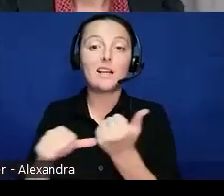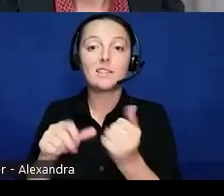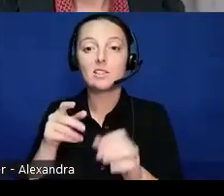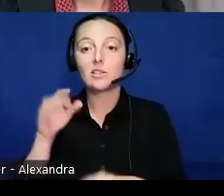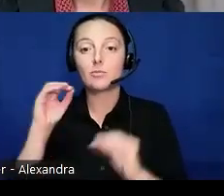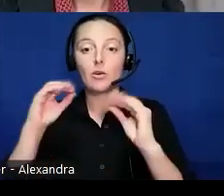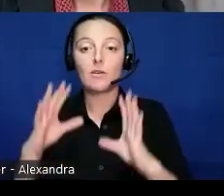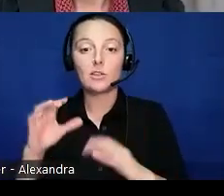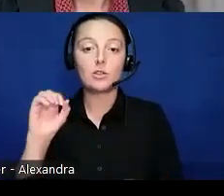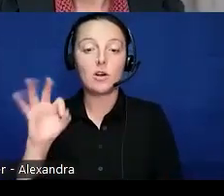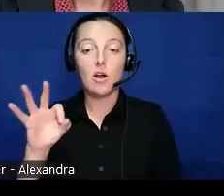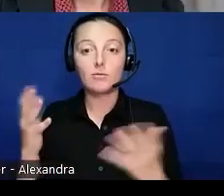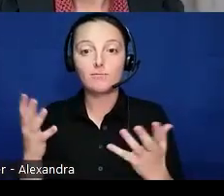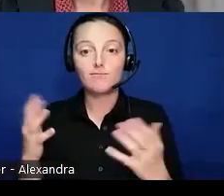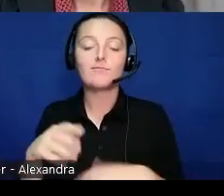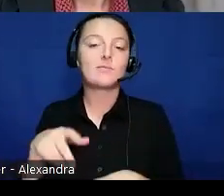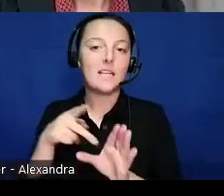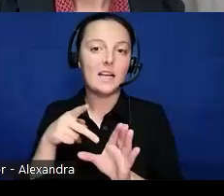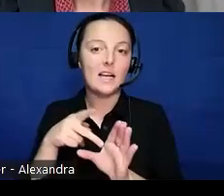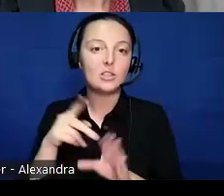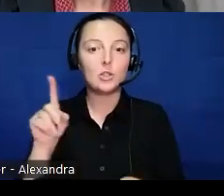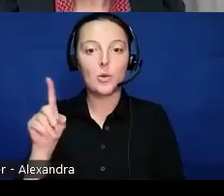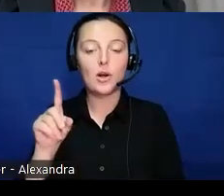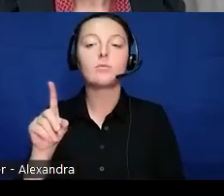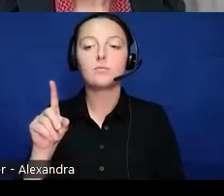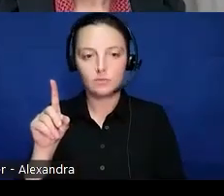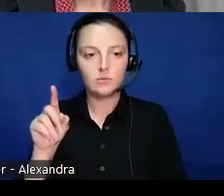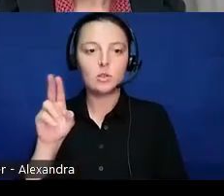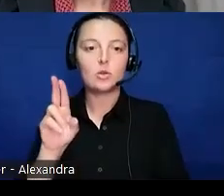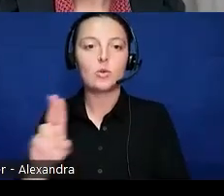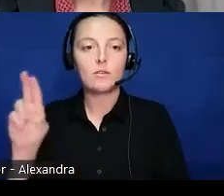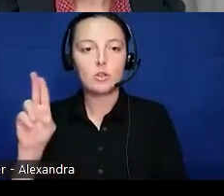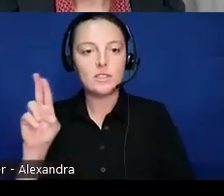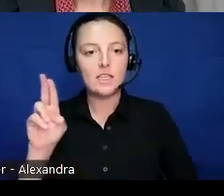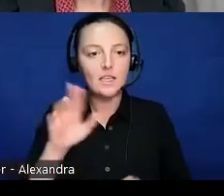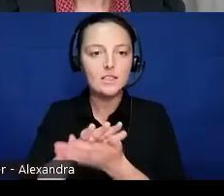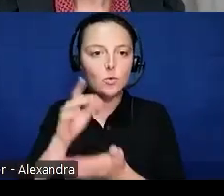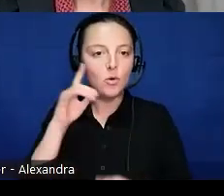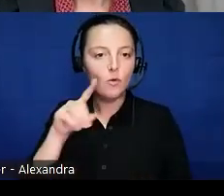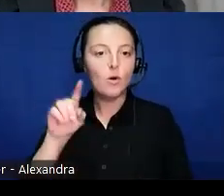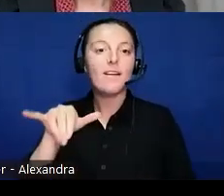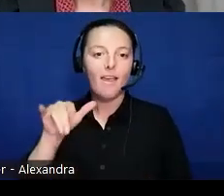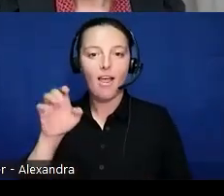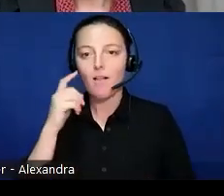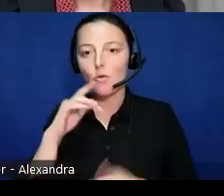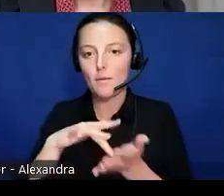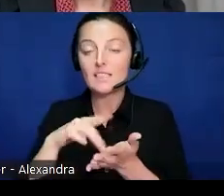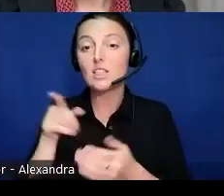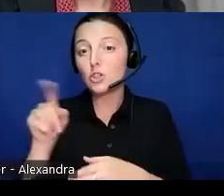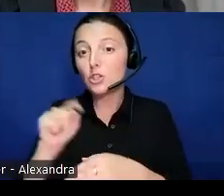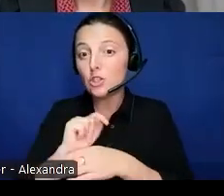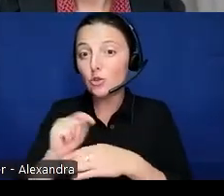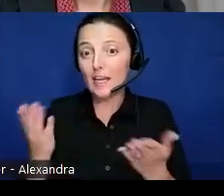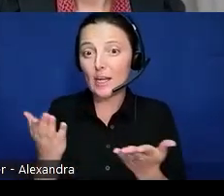Yale University School of Medicine. She actually trained at our medical school right here in